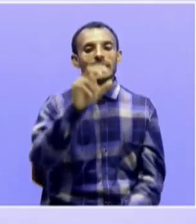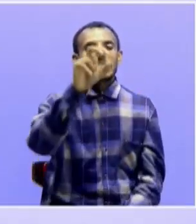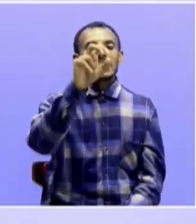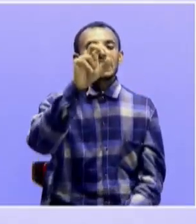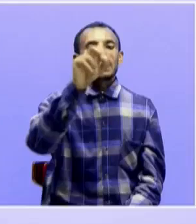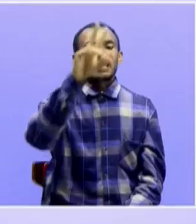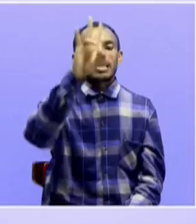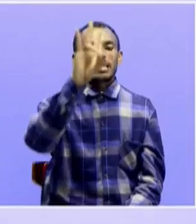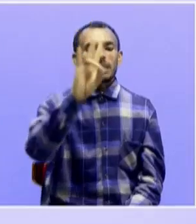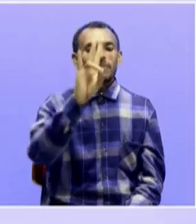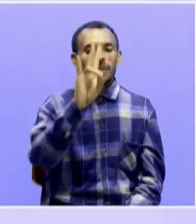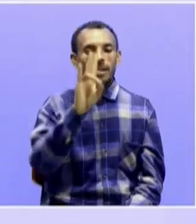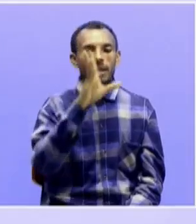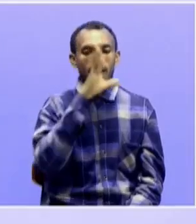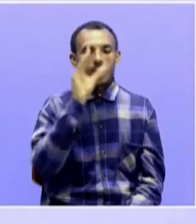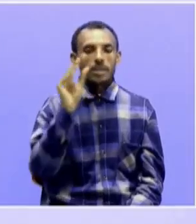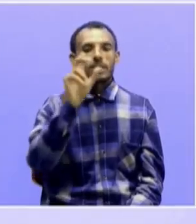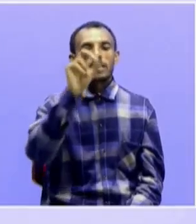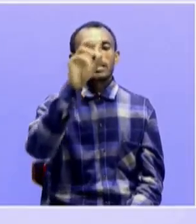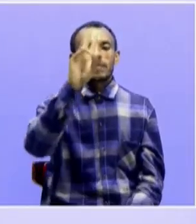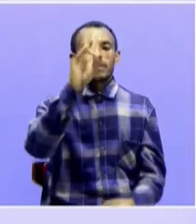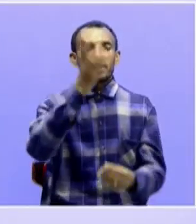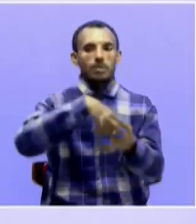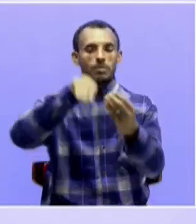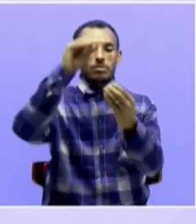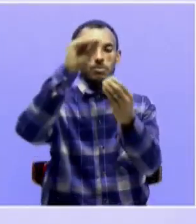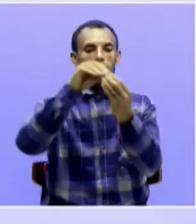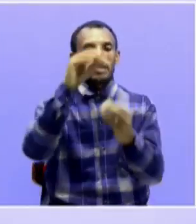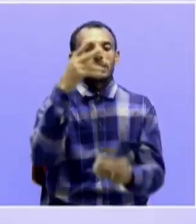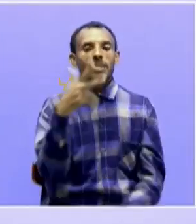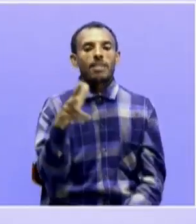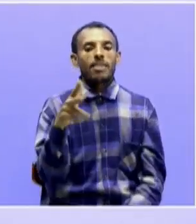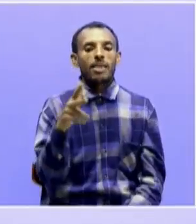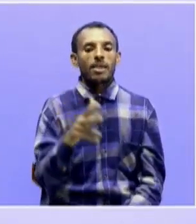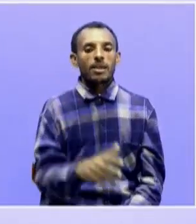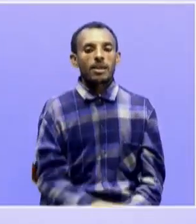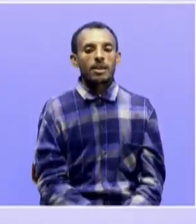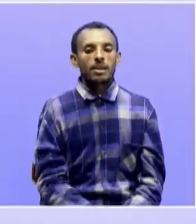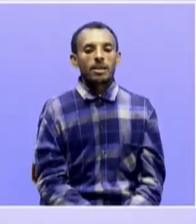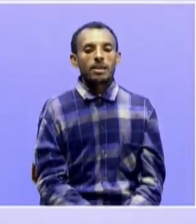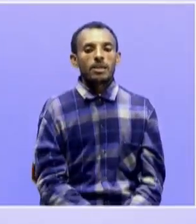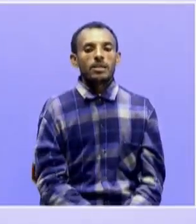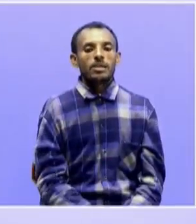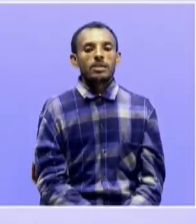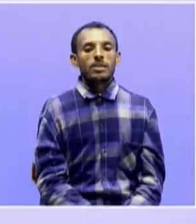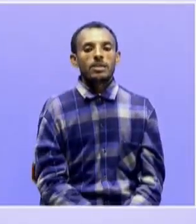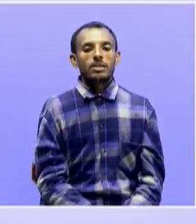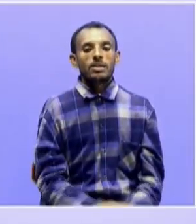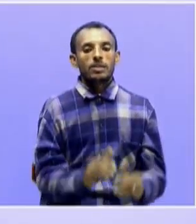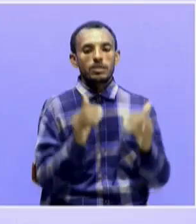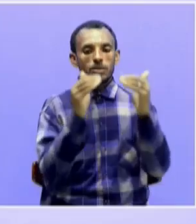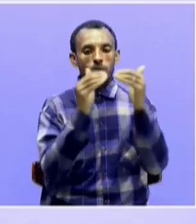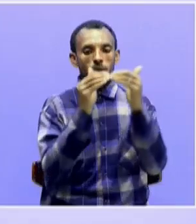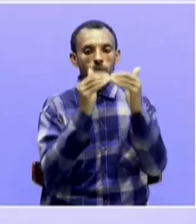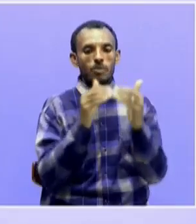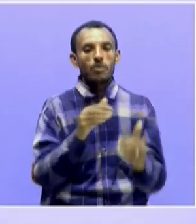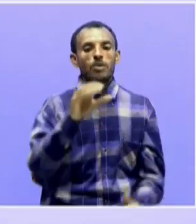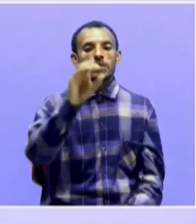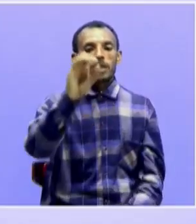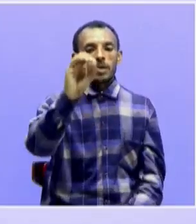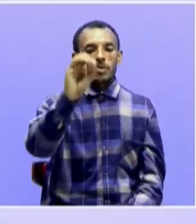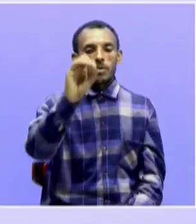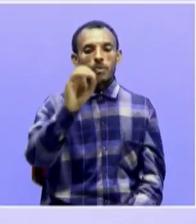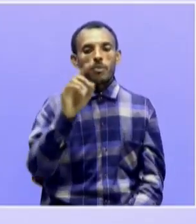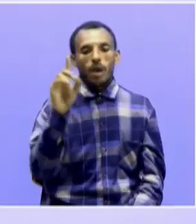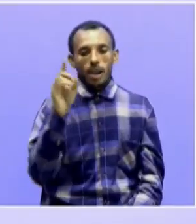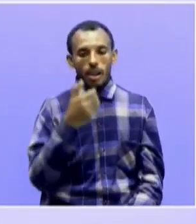37, and 37 plus 13, we add 13 here, 7 plus 3 is this 10,